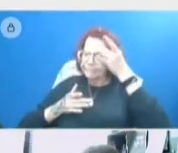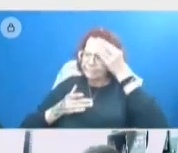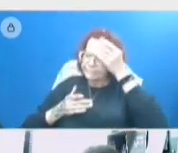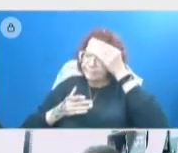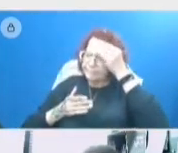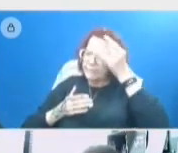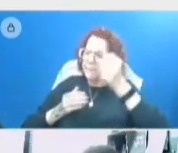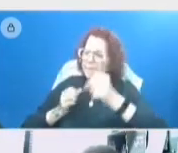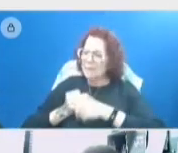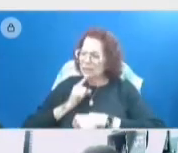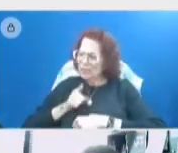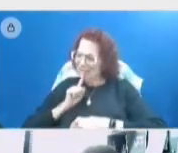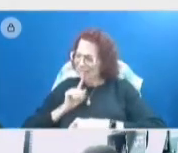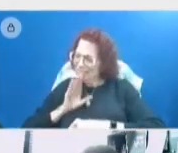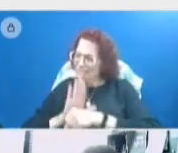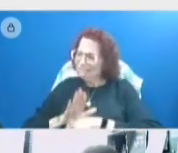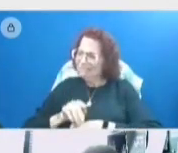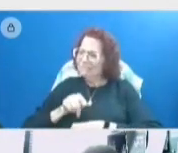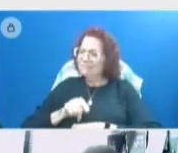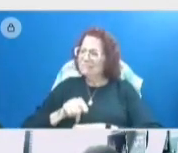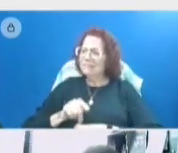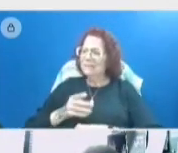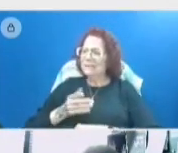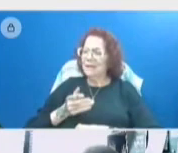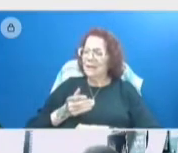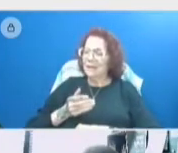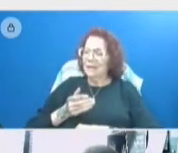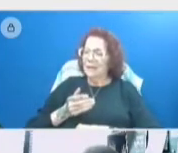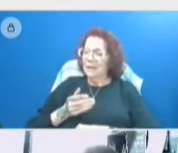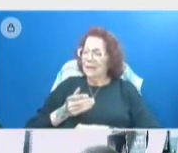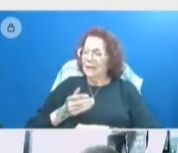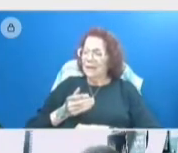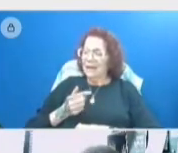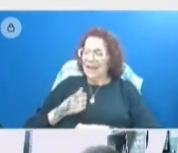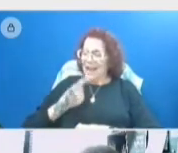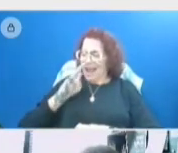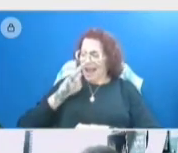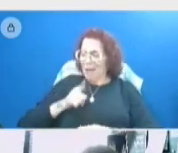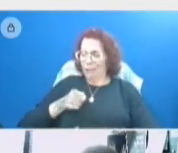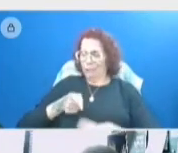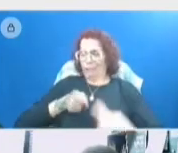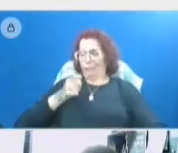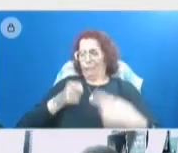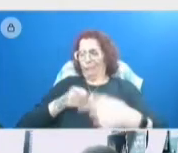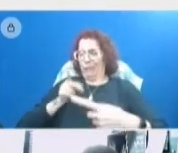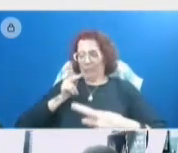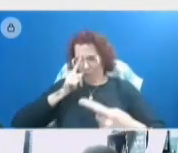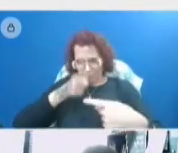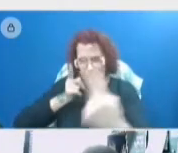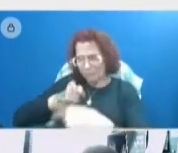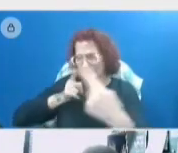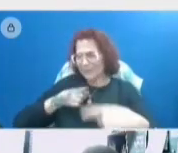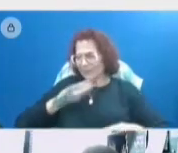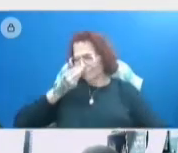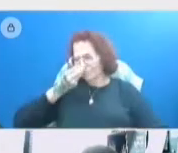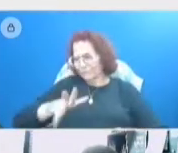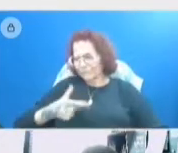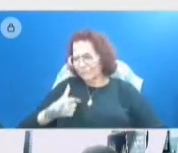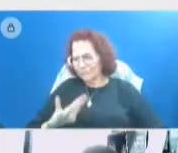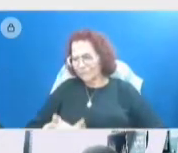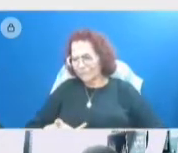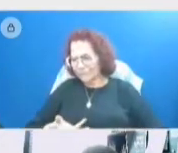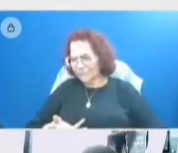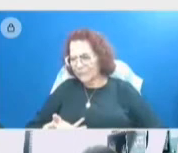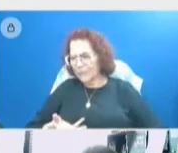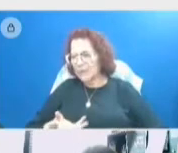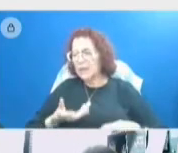I have a real problem with that. I don't mind arguing with these guys. I disagree with them. Sometimes they're right. Very, very short